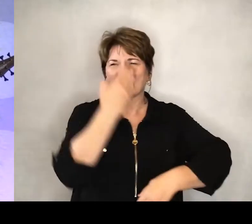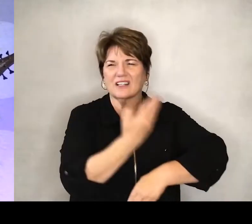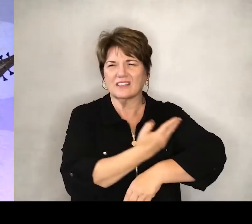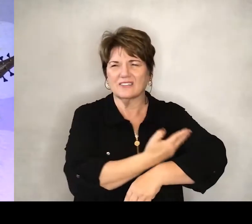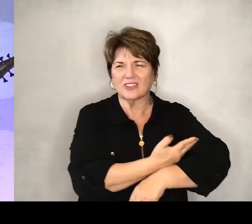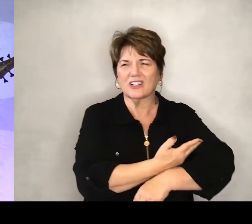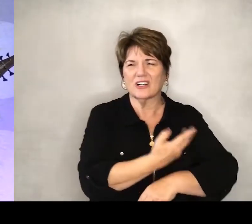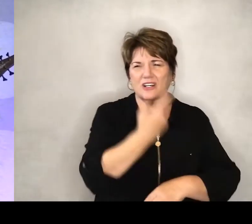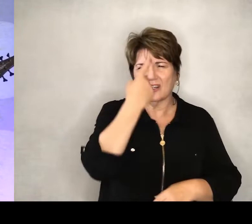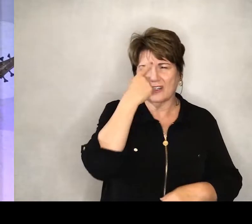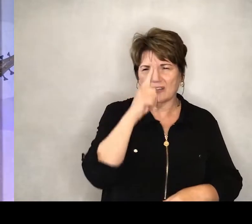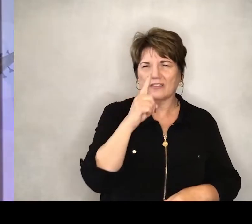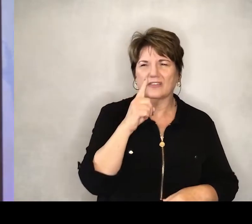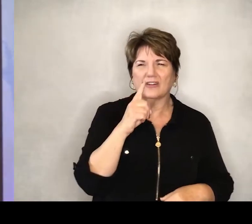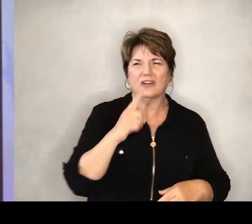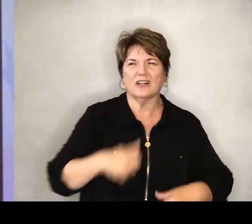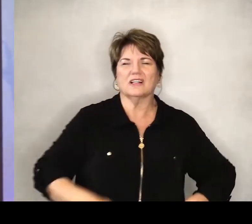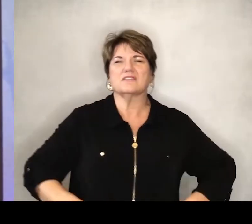Son for